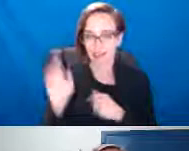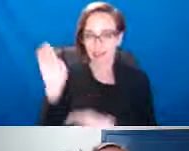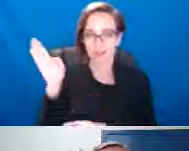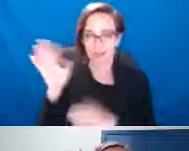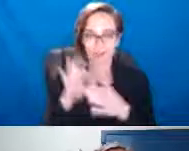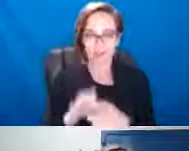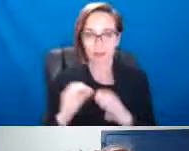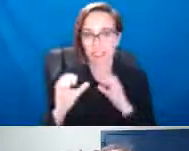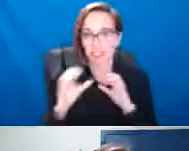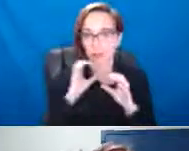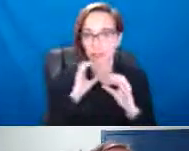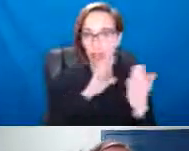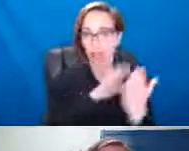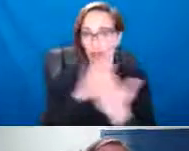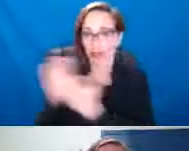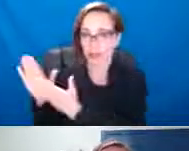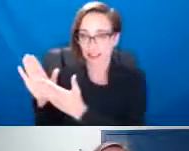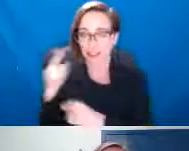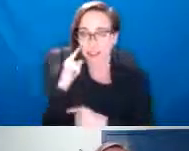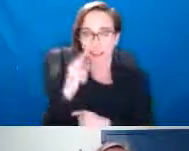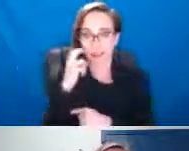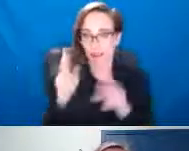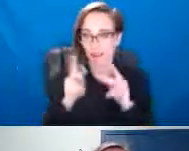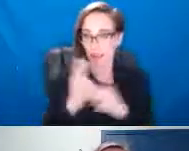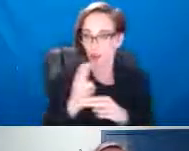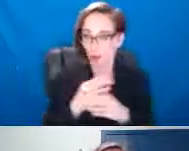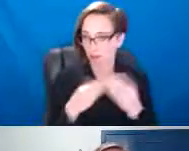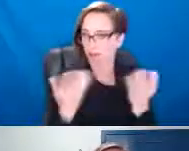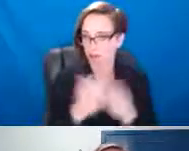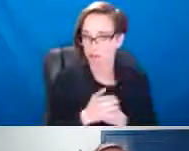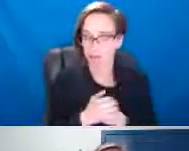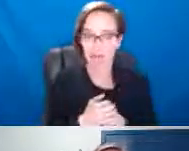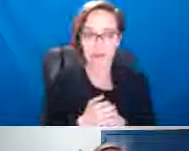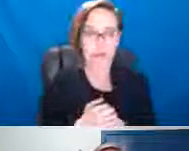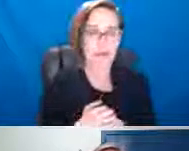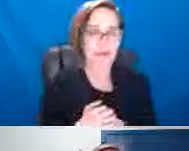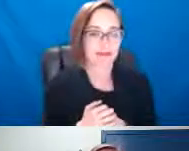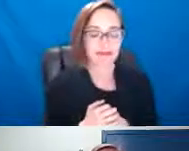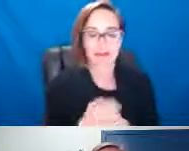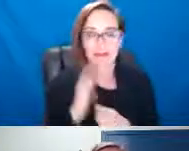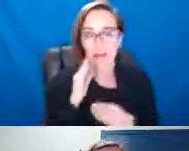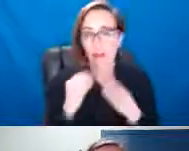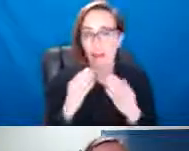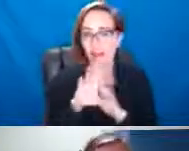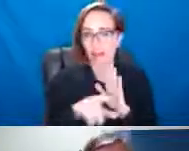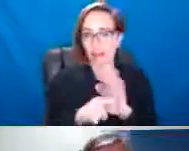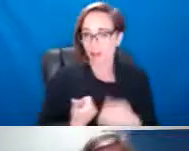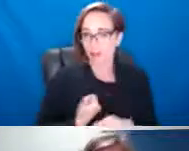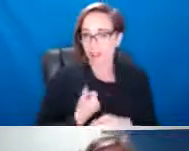methods used by deaf-blind individuals. And I'm going to give you a little background about